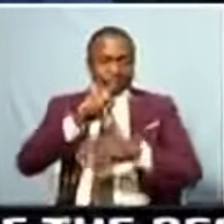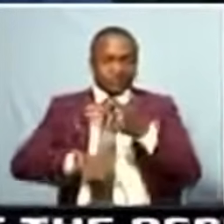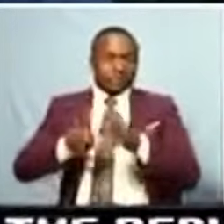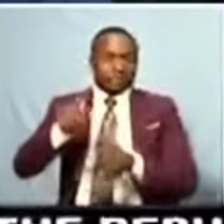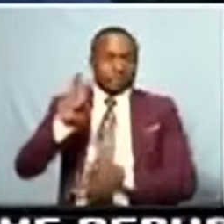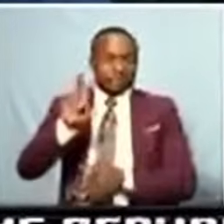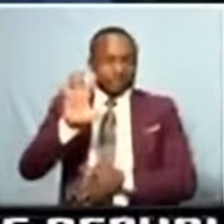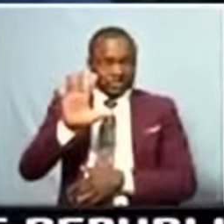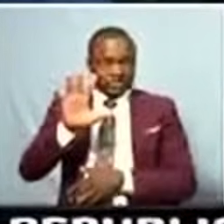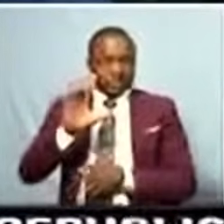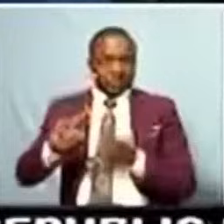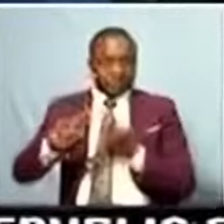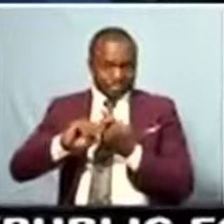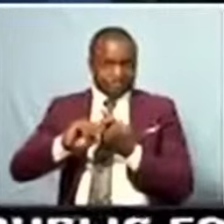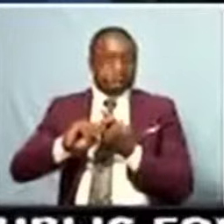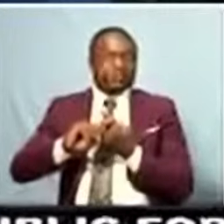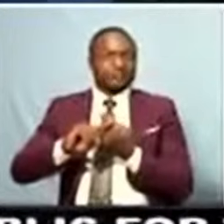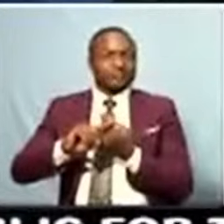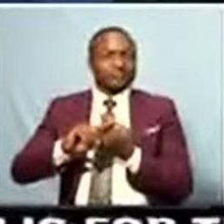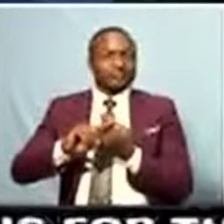25 plus